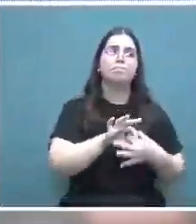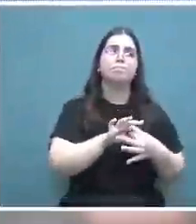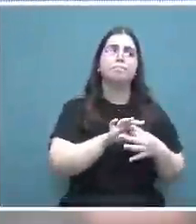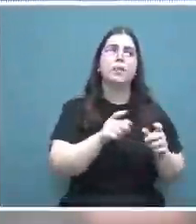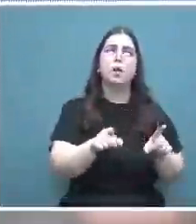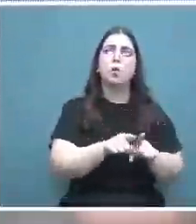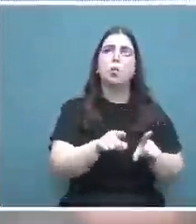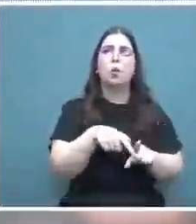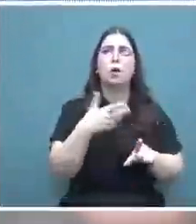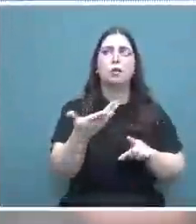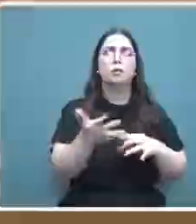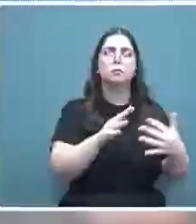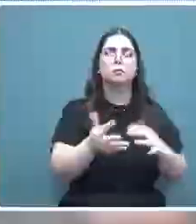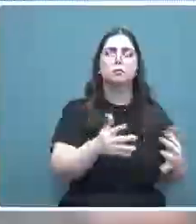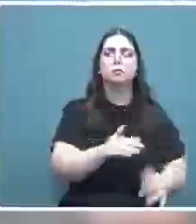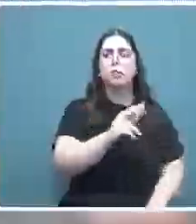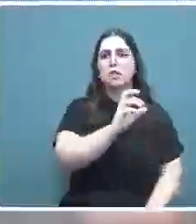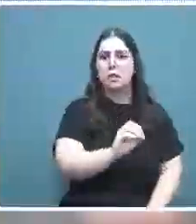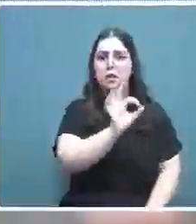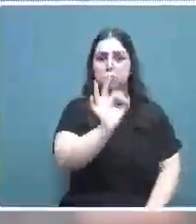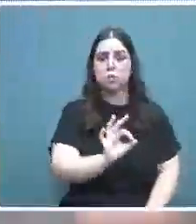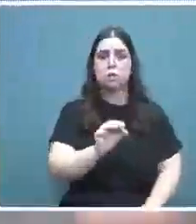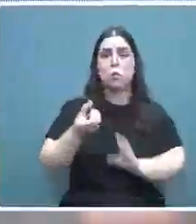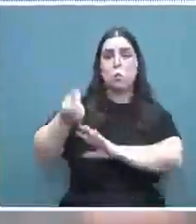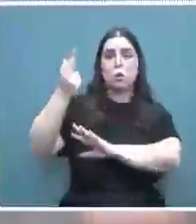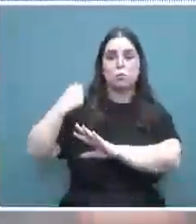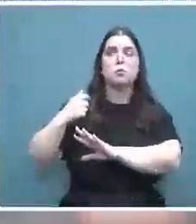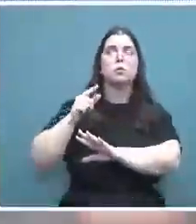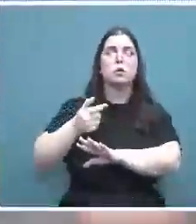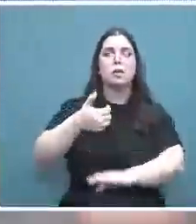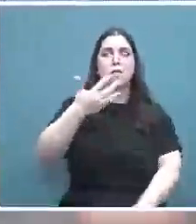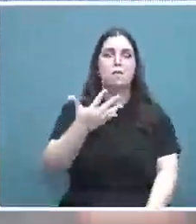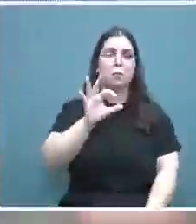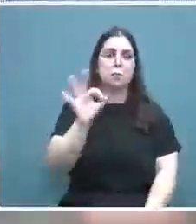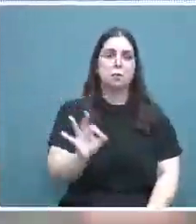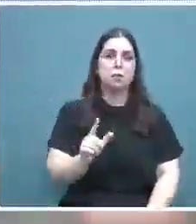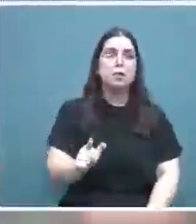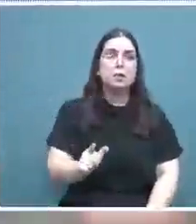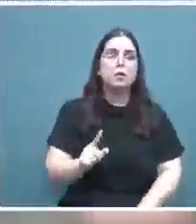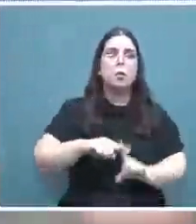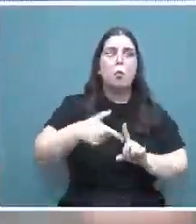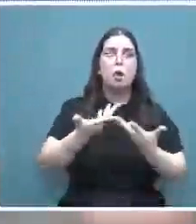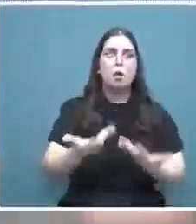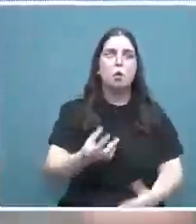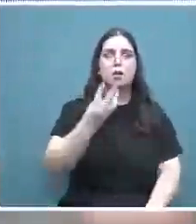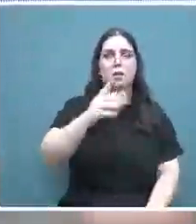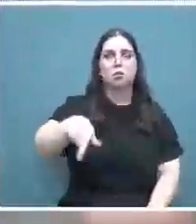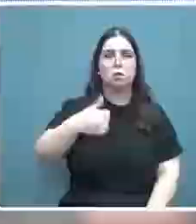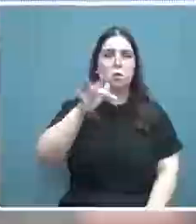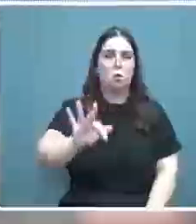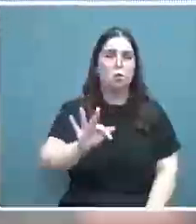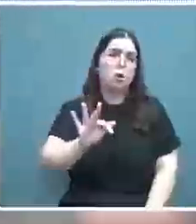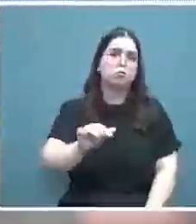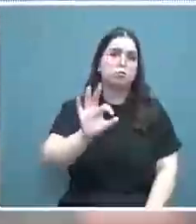to 30%. Mm-hmm. Last year, we grew 5%. This year, 3.5.